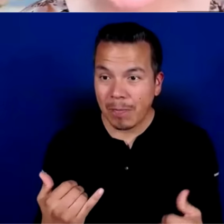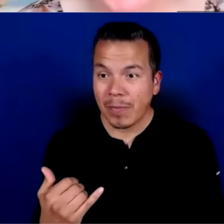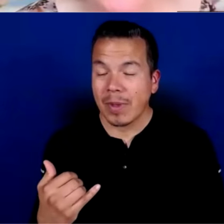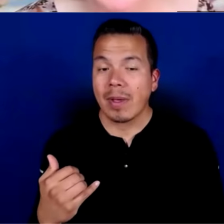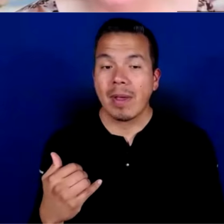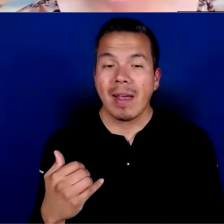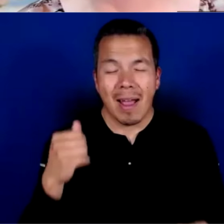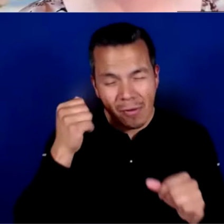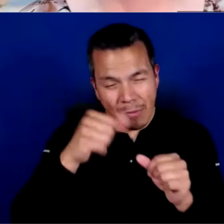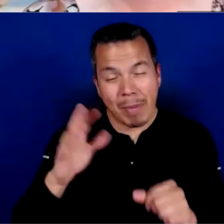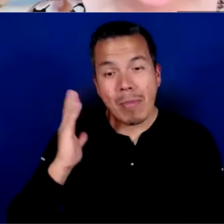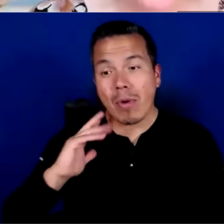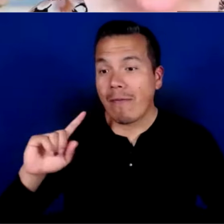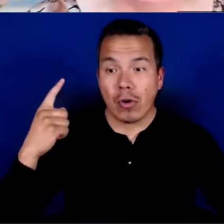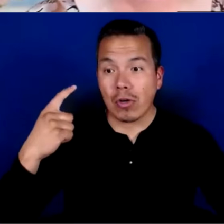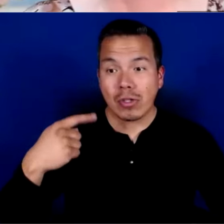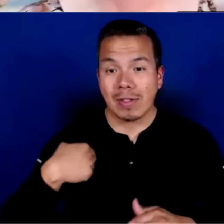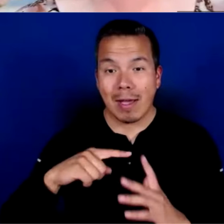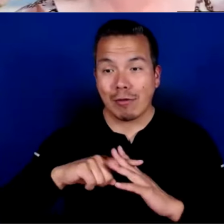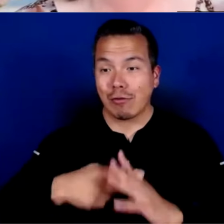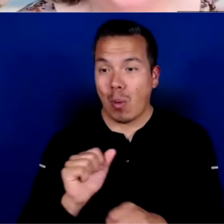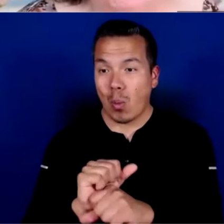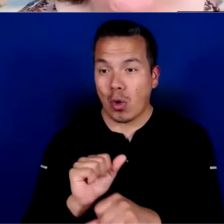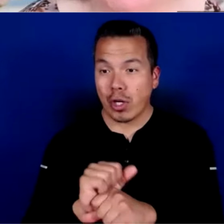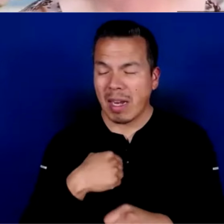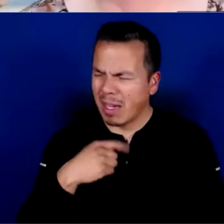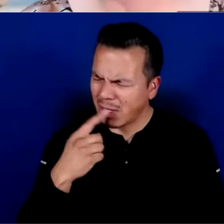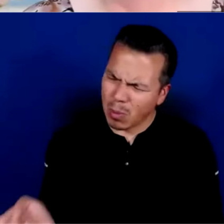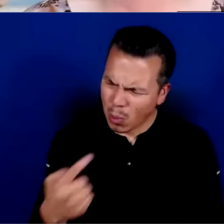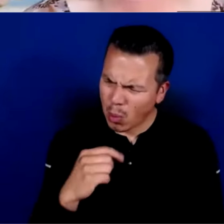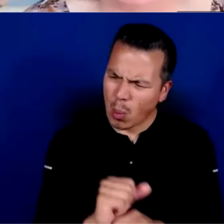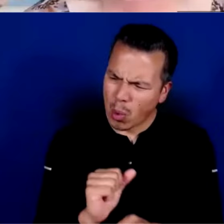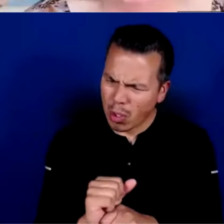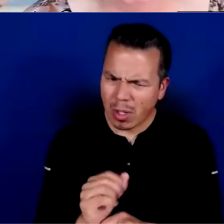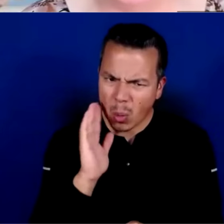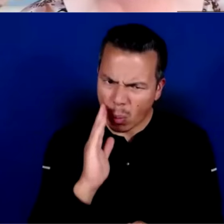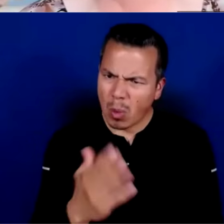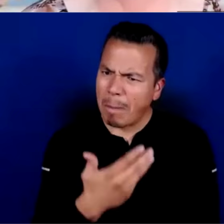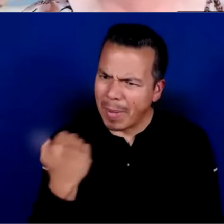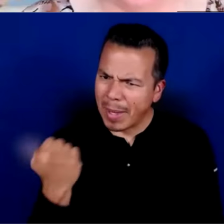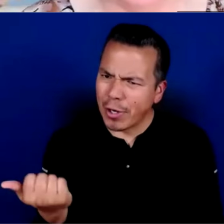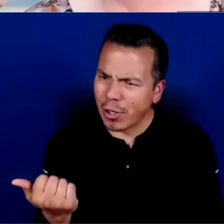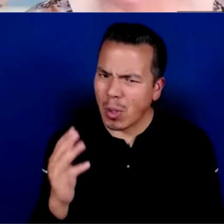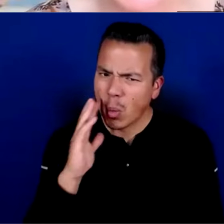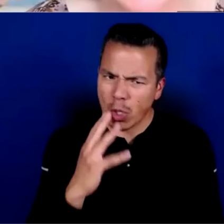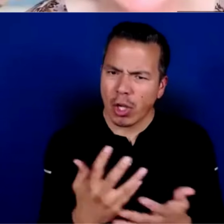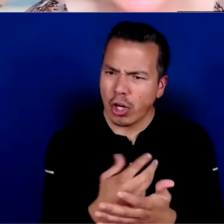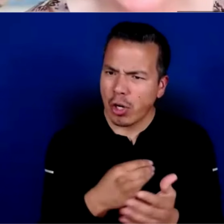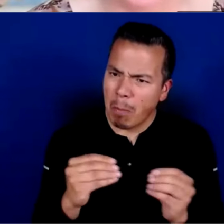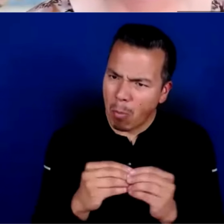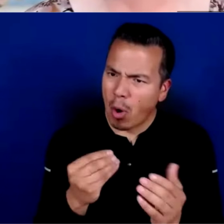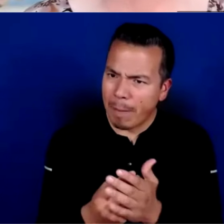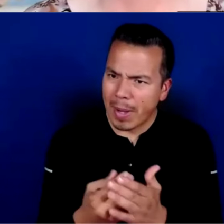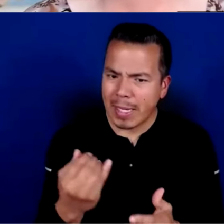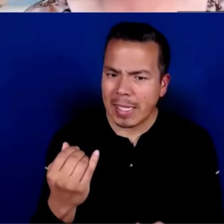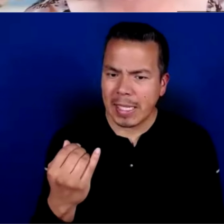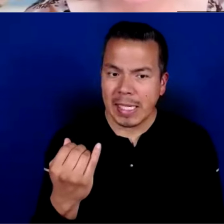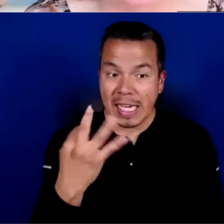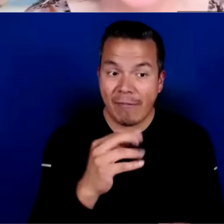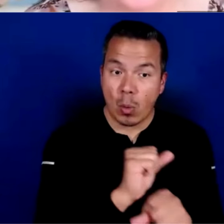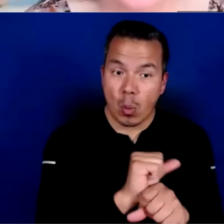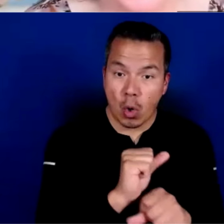when I first started, I would tell people, go to work. You'll be better off. You'll always have more money when you work and you're on SSI, but